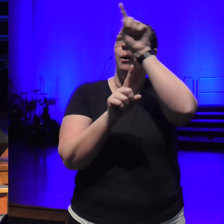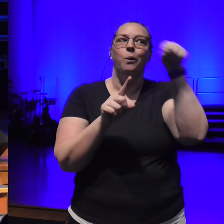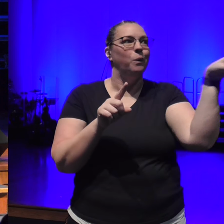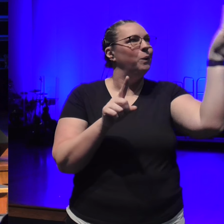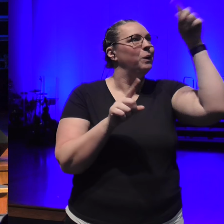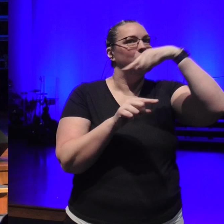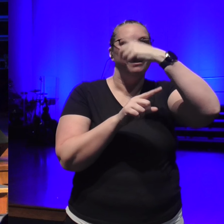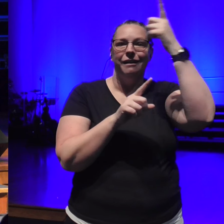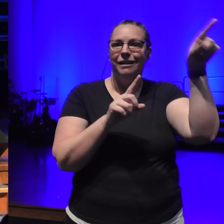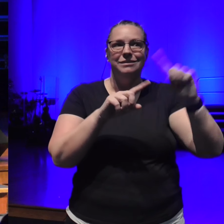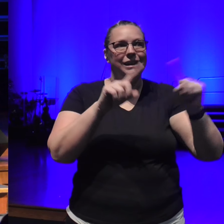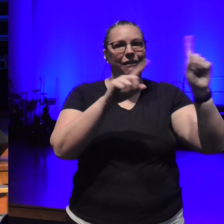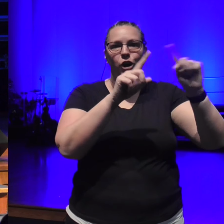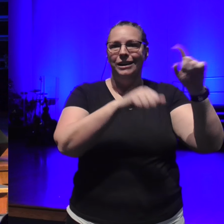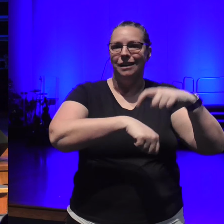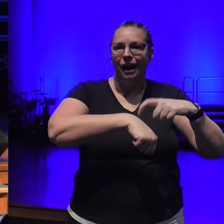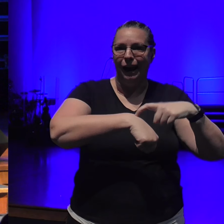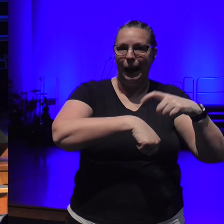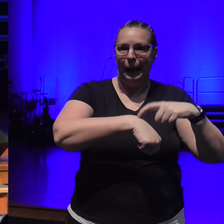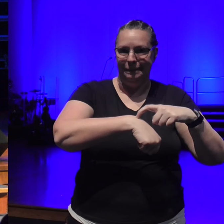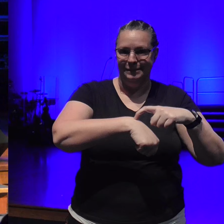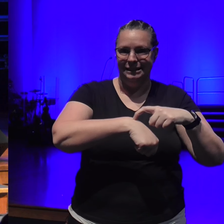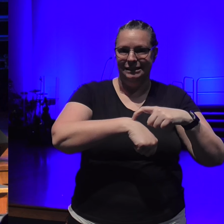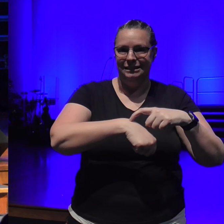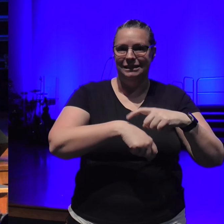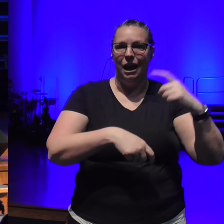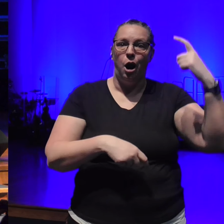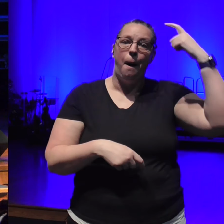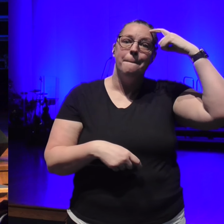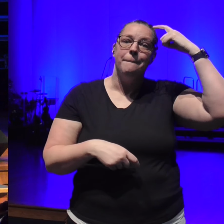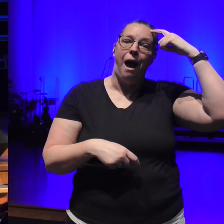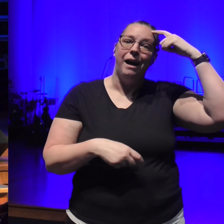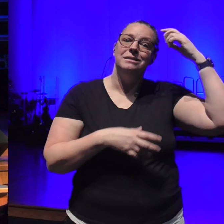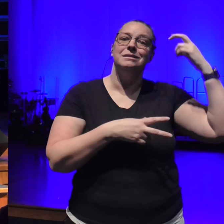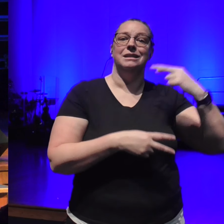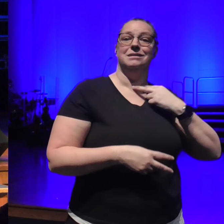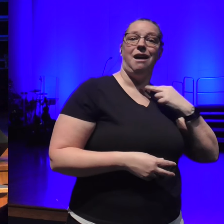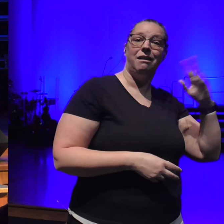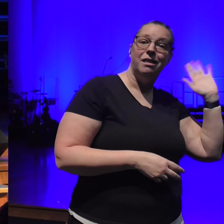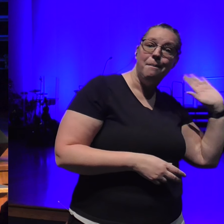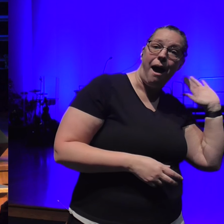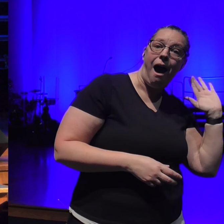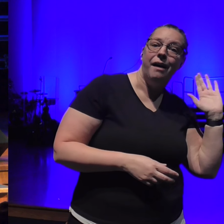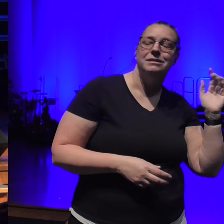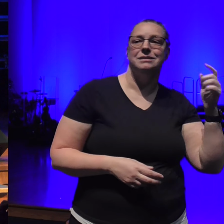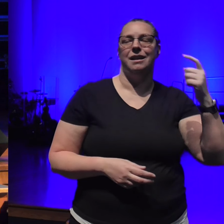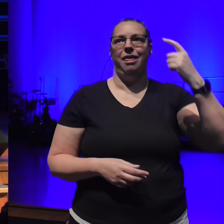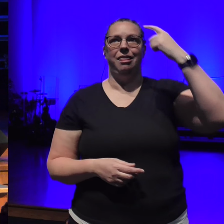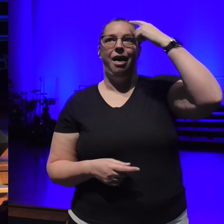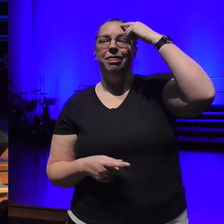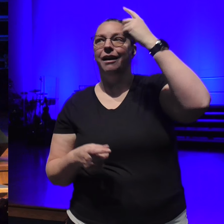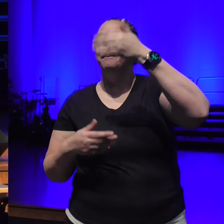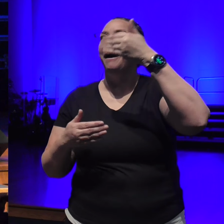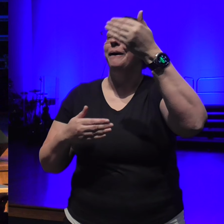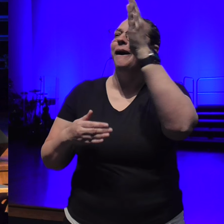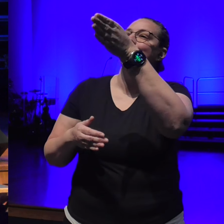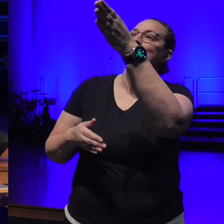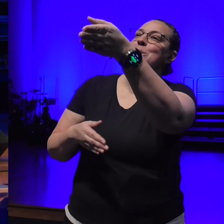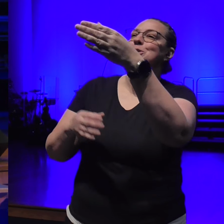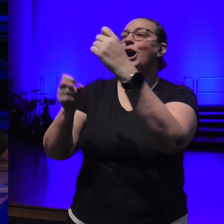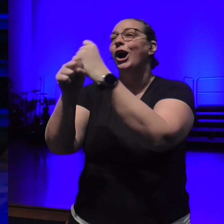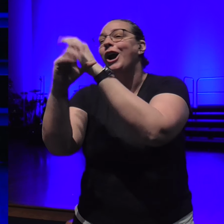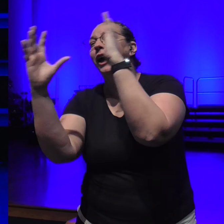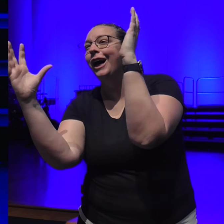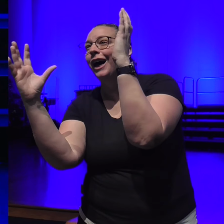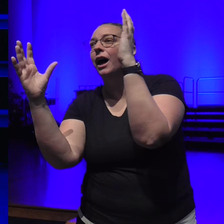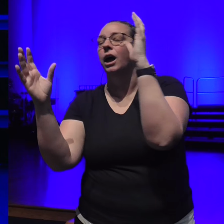to the future times infinity. Our minds get caught in the past, they get caught up in fantasizing about the future, and we miss out